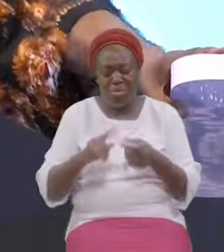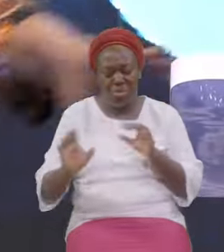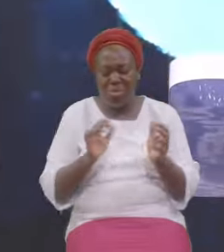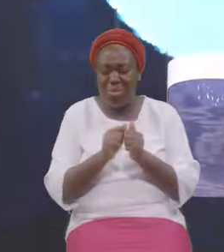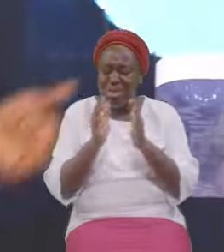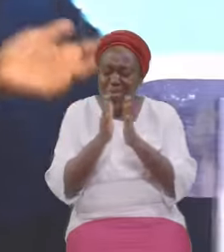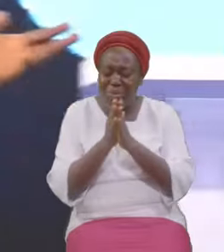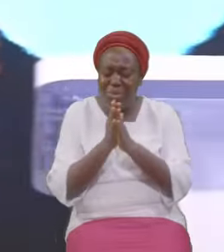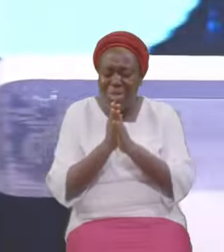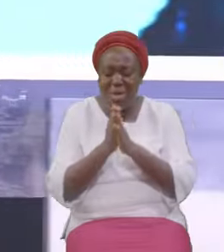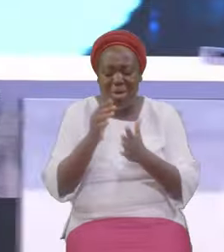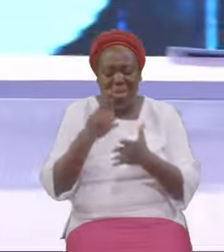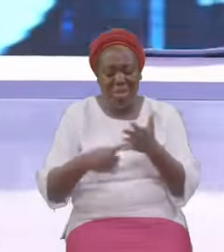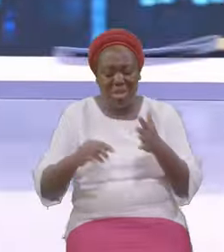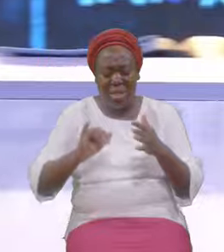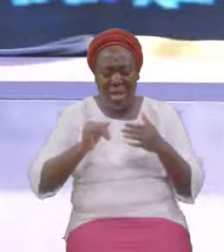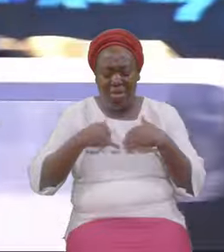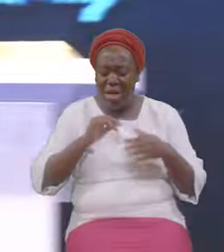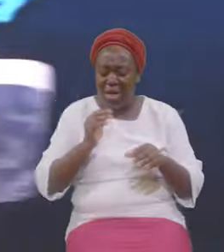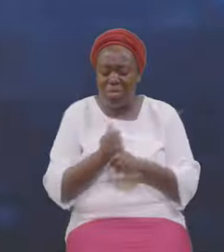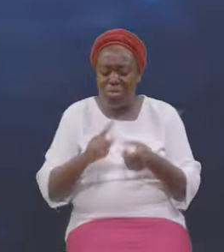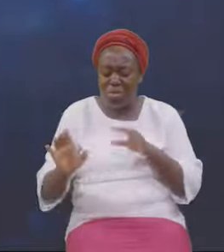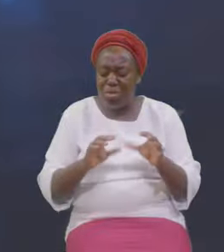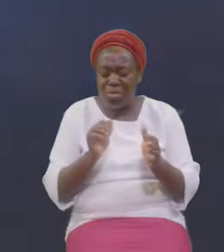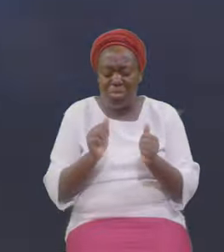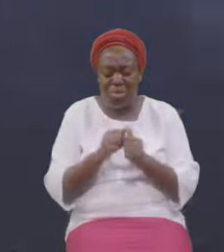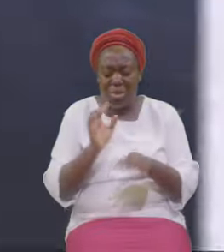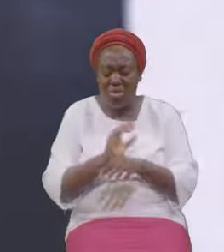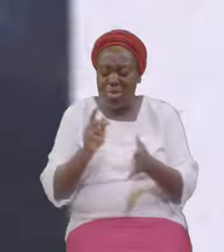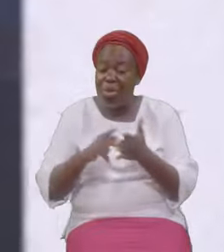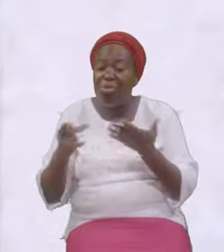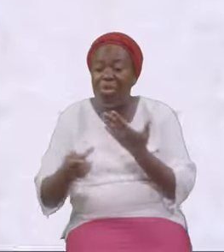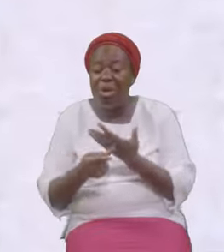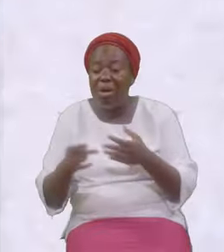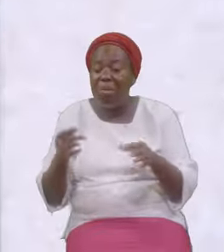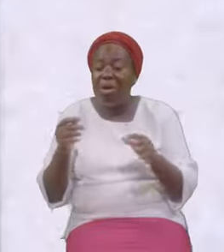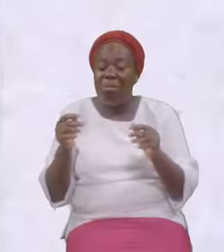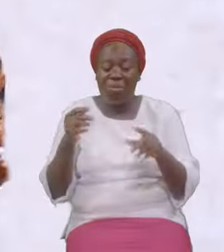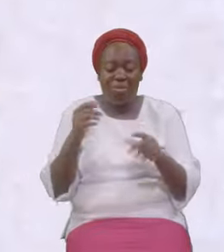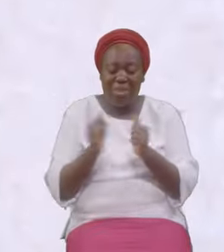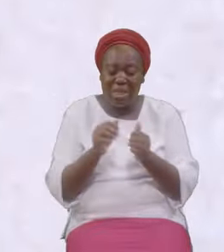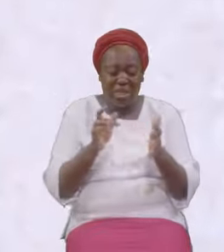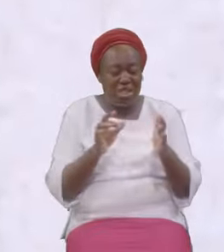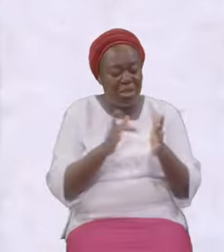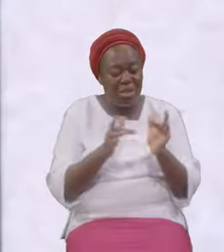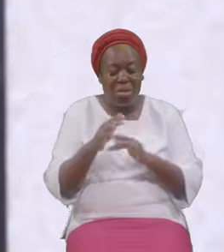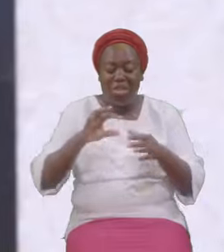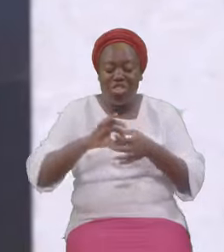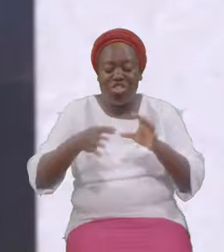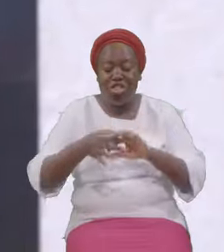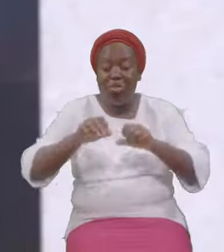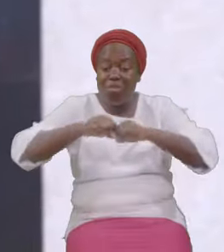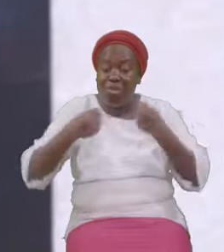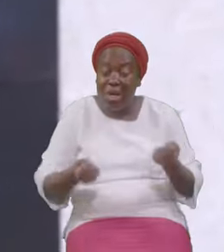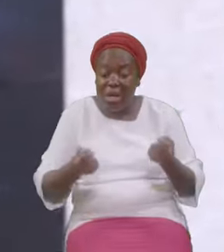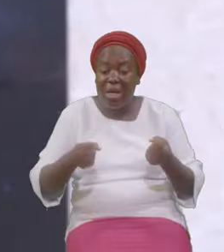crusade? What have I got to do with Jesus, the chain breaker? You see, that evil spirit was